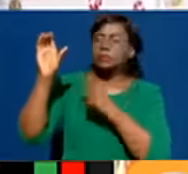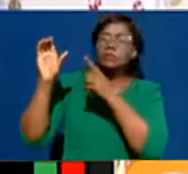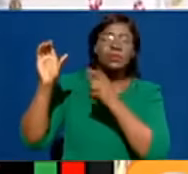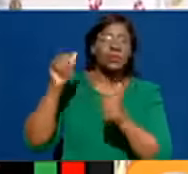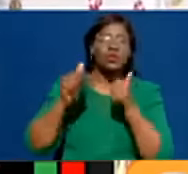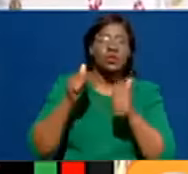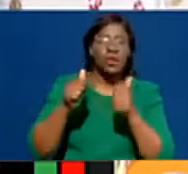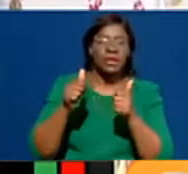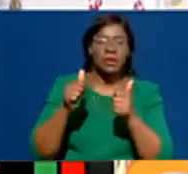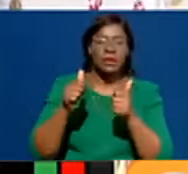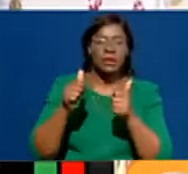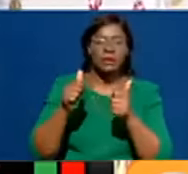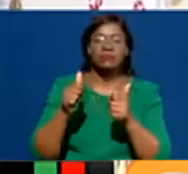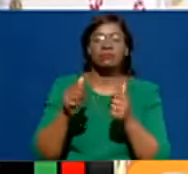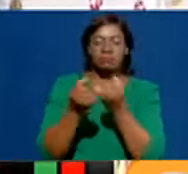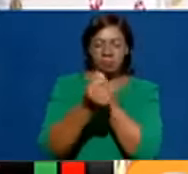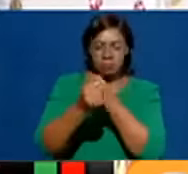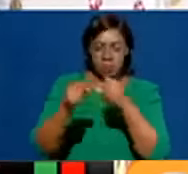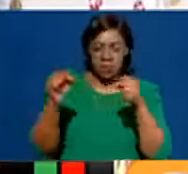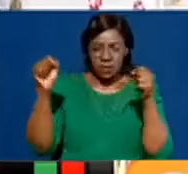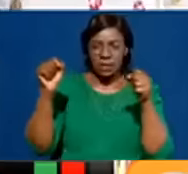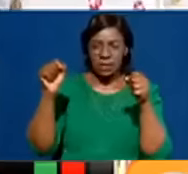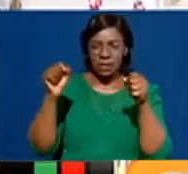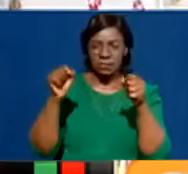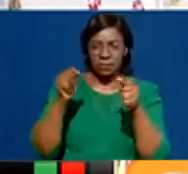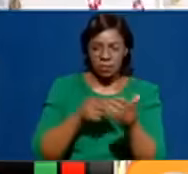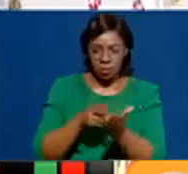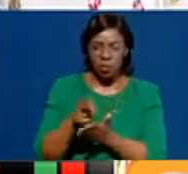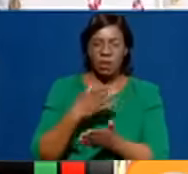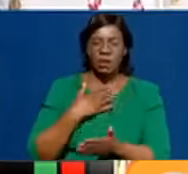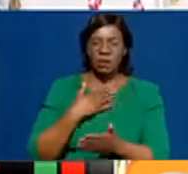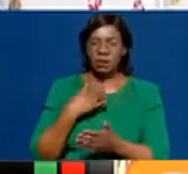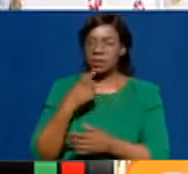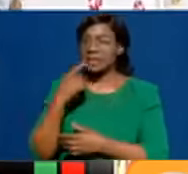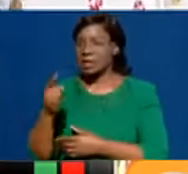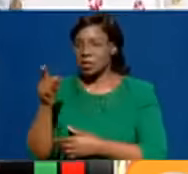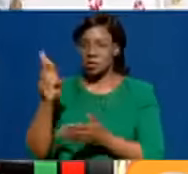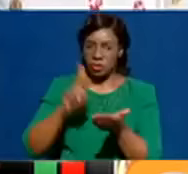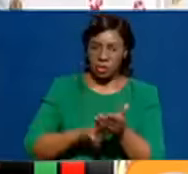Allegiance of the President. Mr. President, please repeat after me.